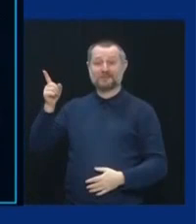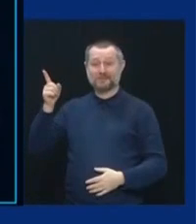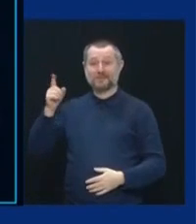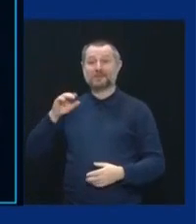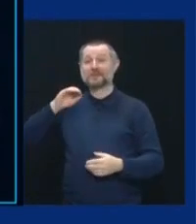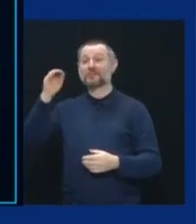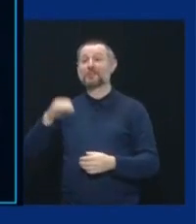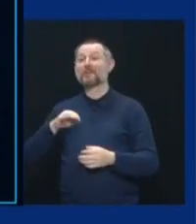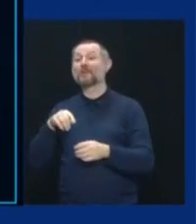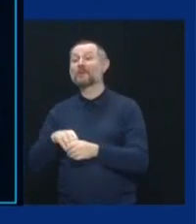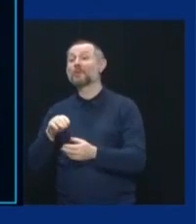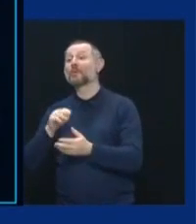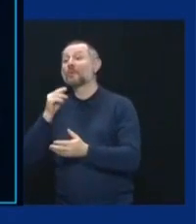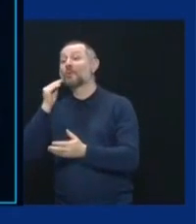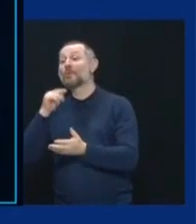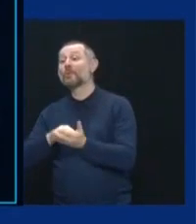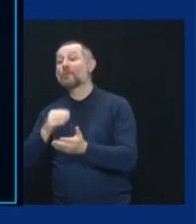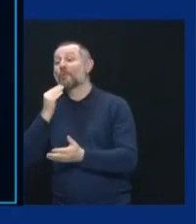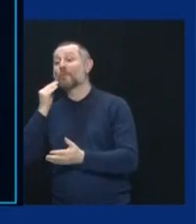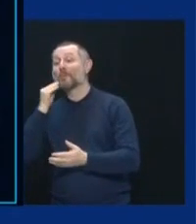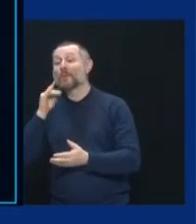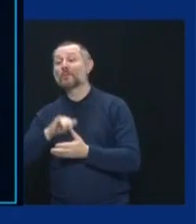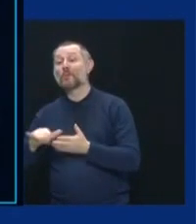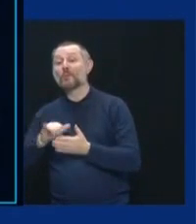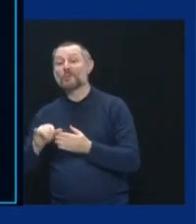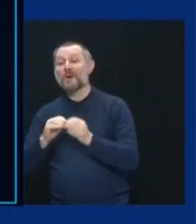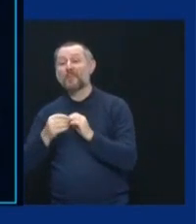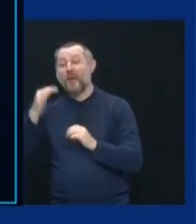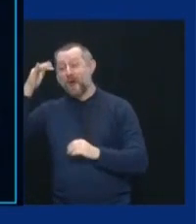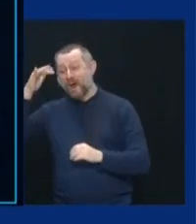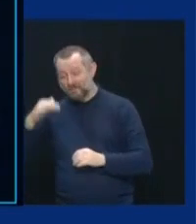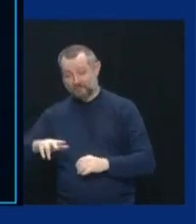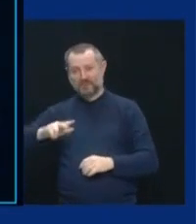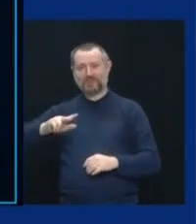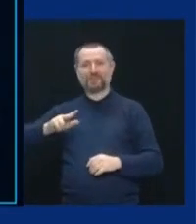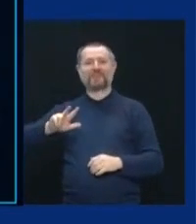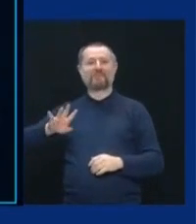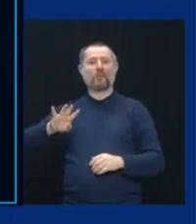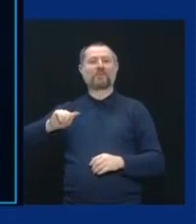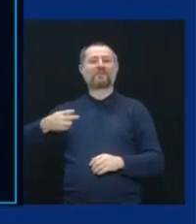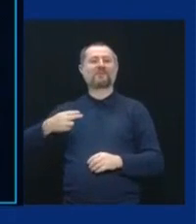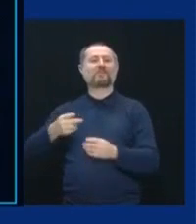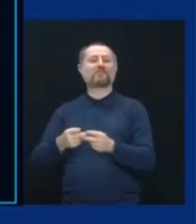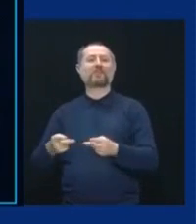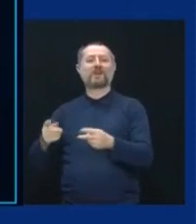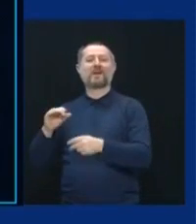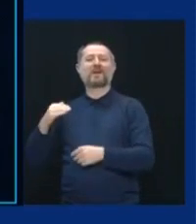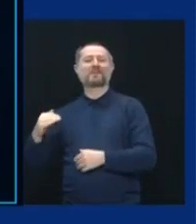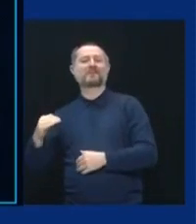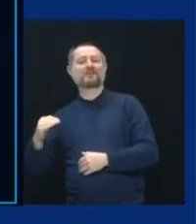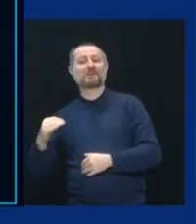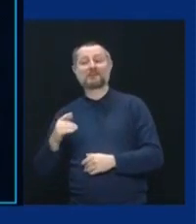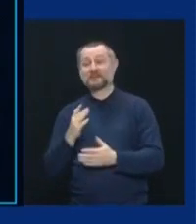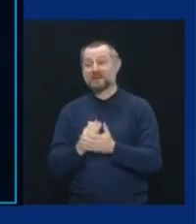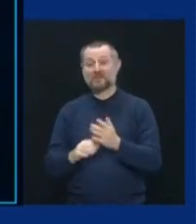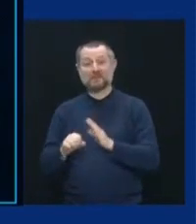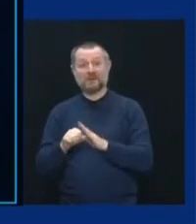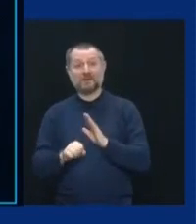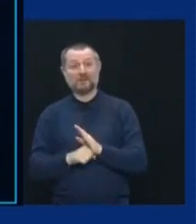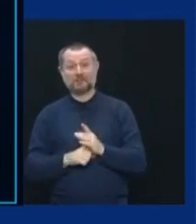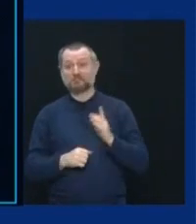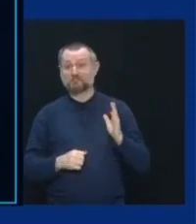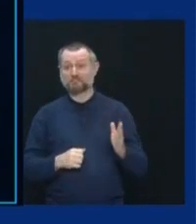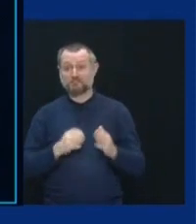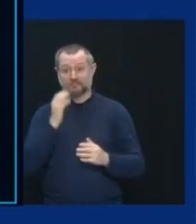in nursing homes, New York is number 34. You have some states that up